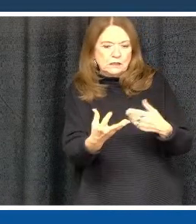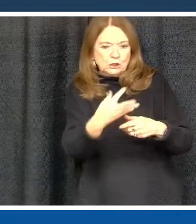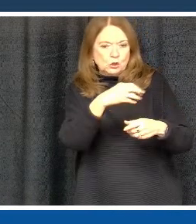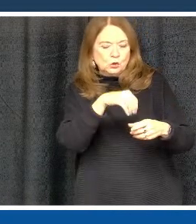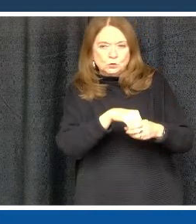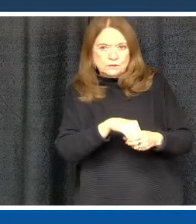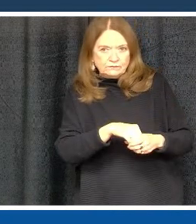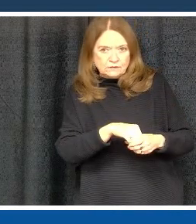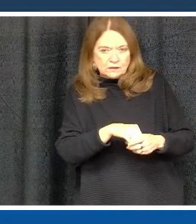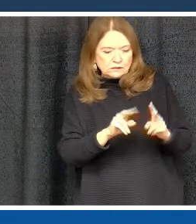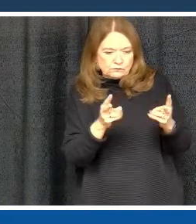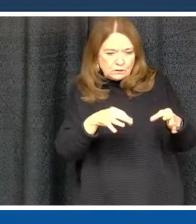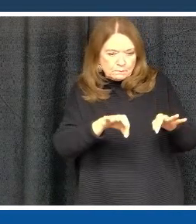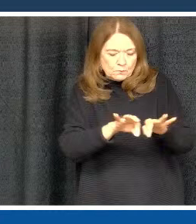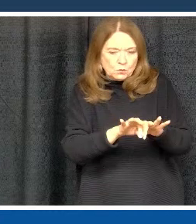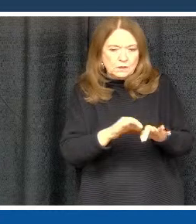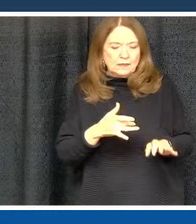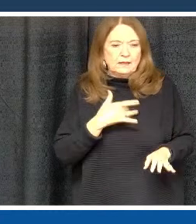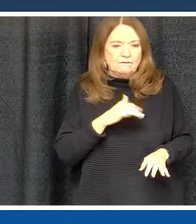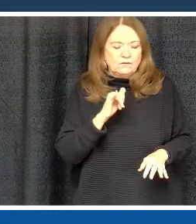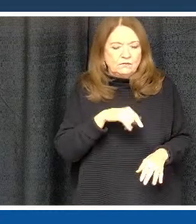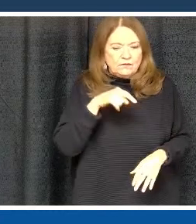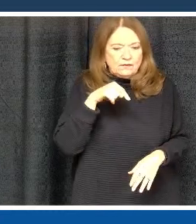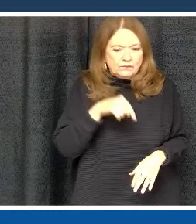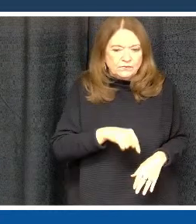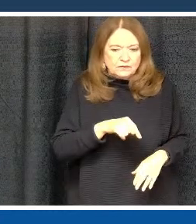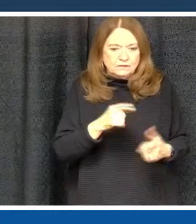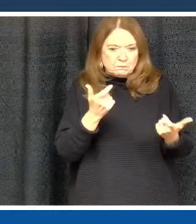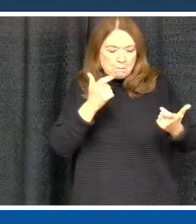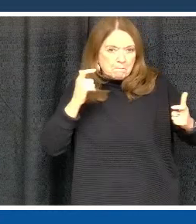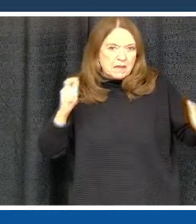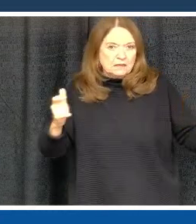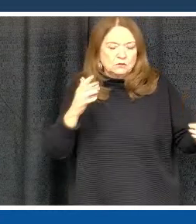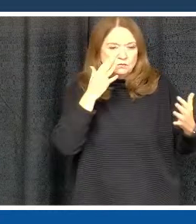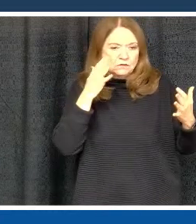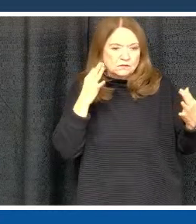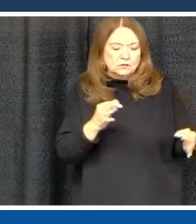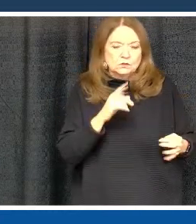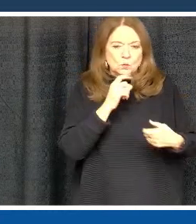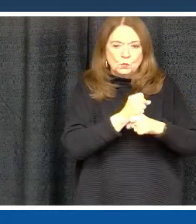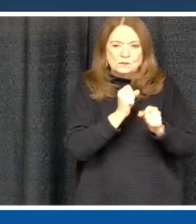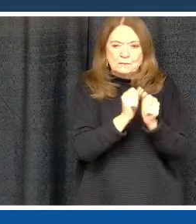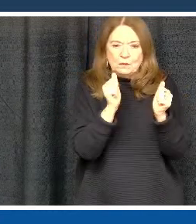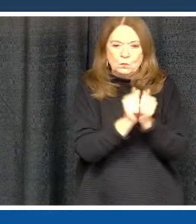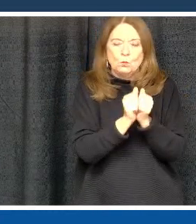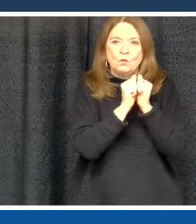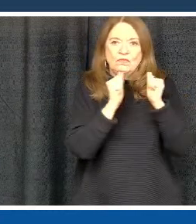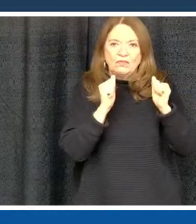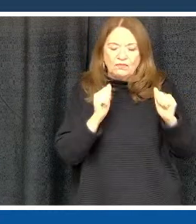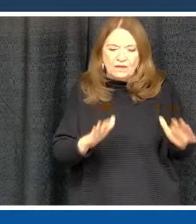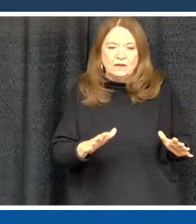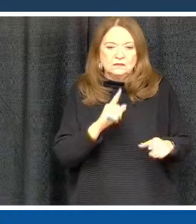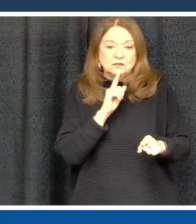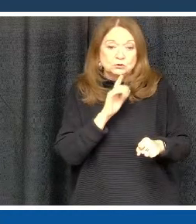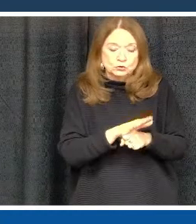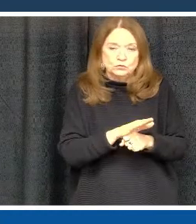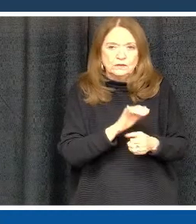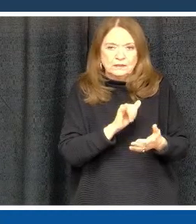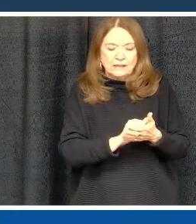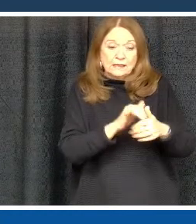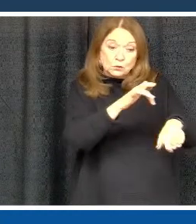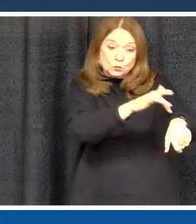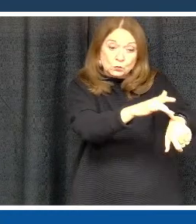is very important, and I feel that this magnitude of a decision was made without ensuring that and reaching out